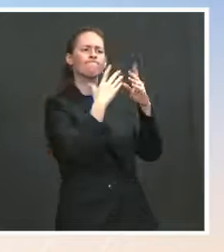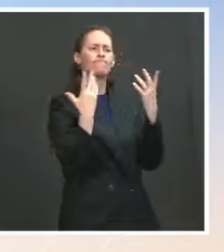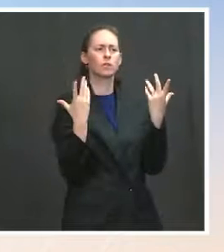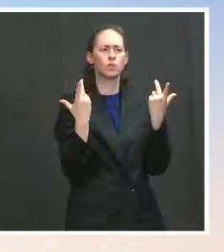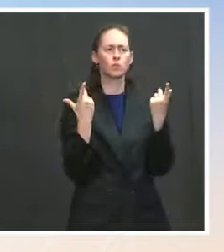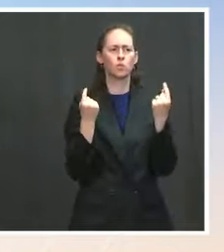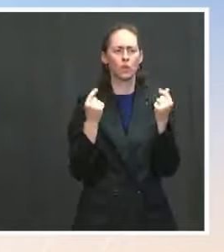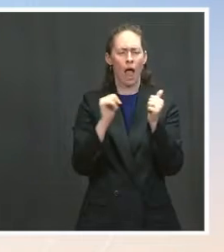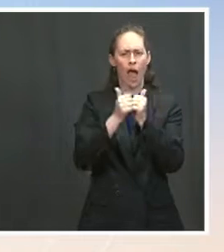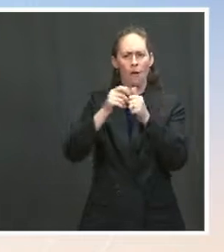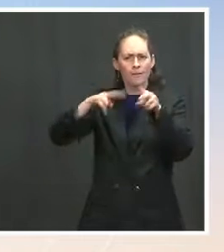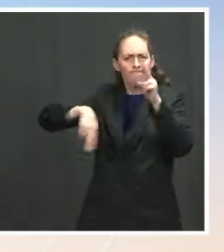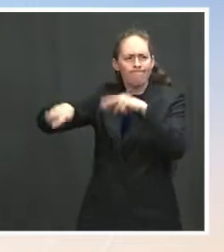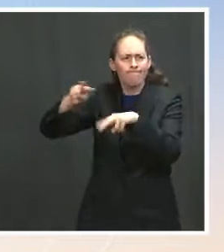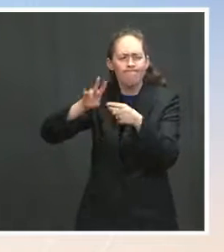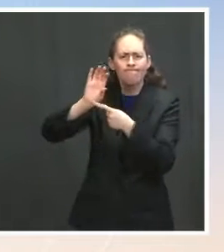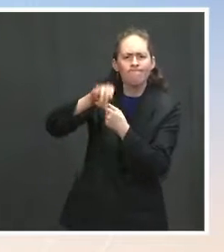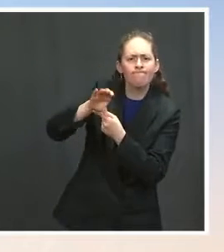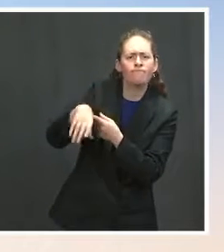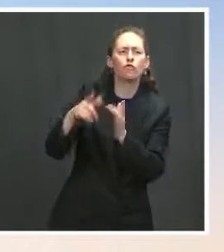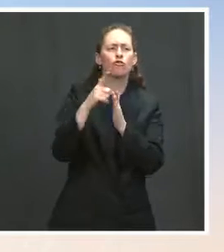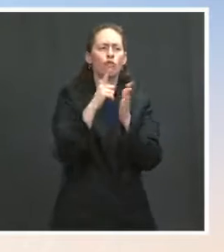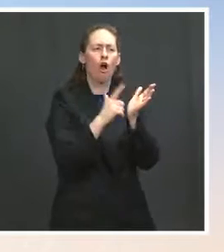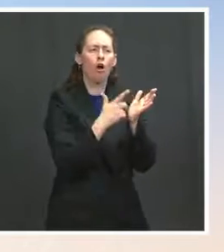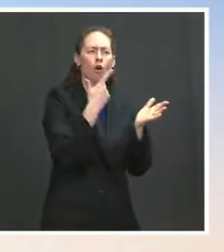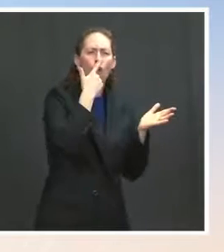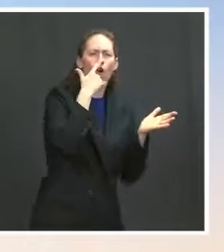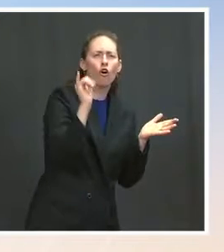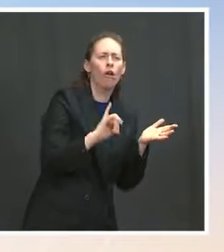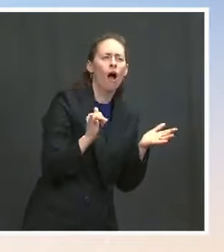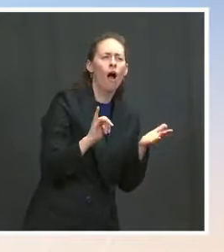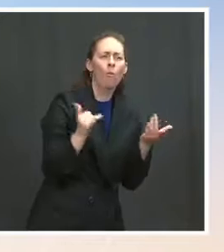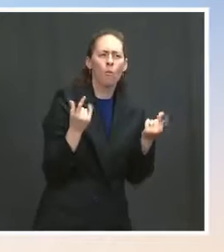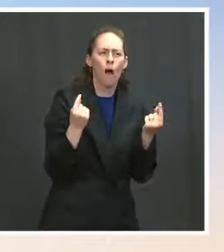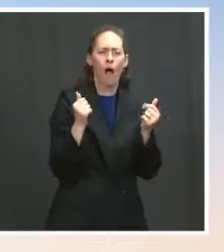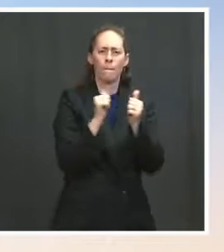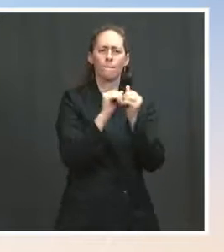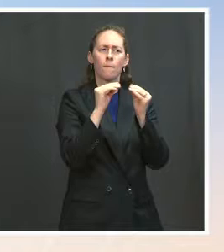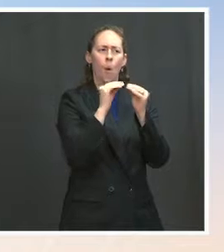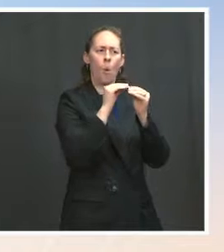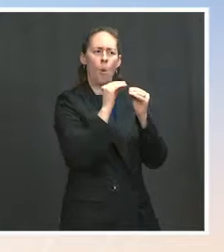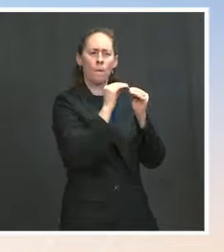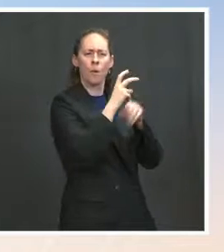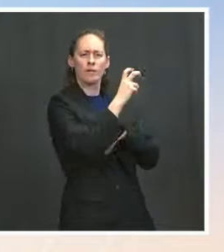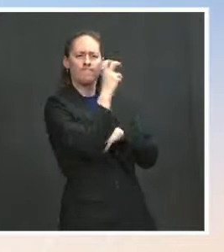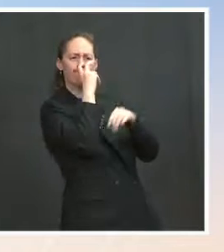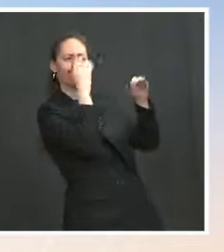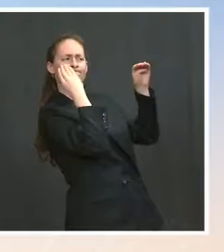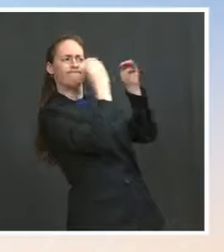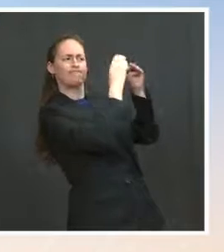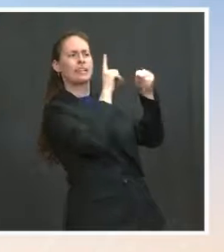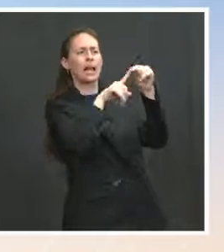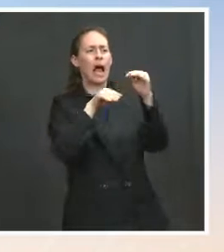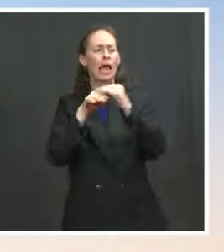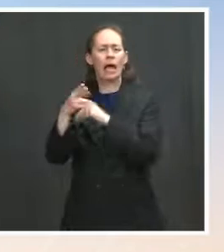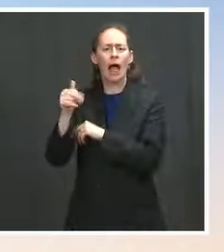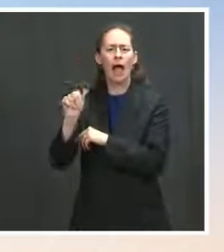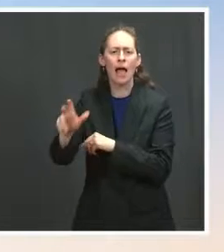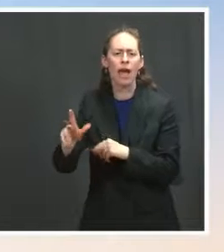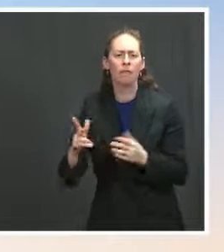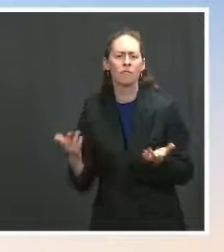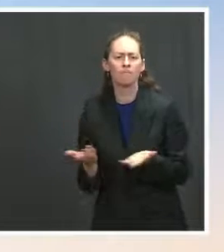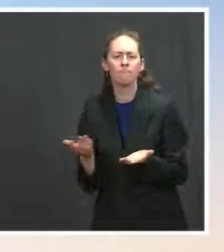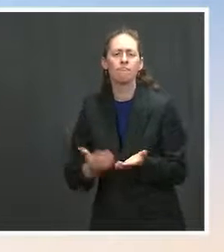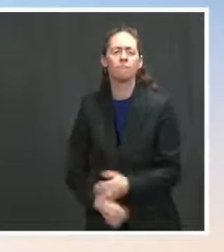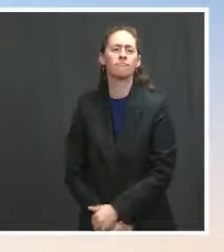regulations that would try to make this, stricter to prevent these cyber attacks? Well, first I will say that There has been, ransomware